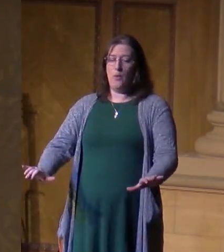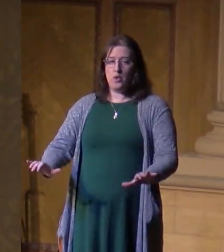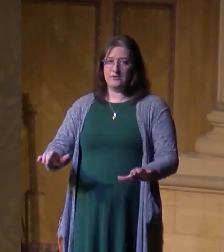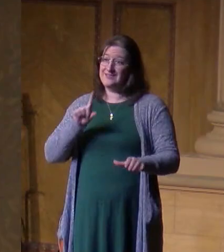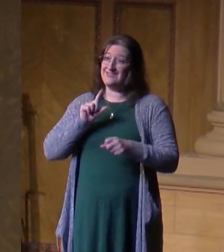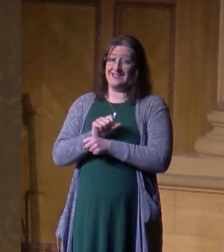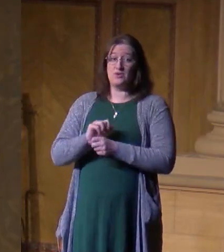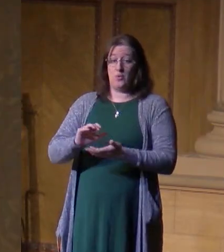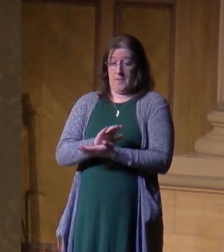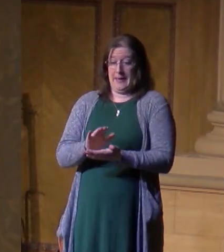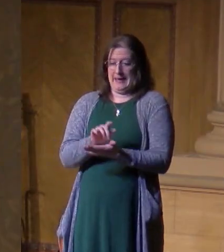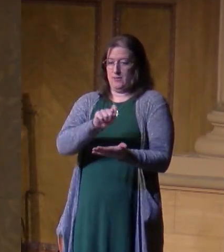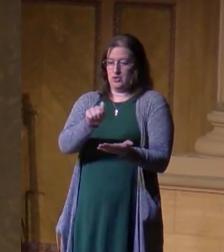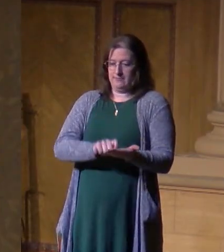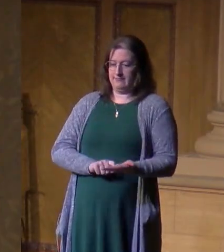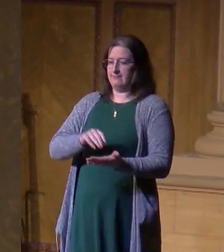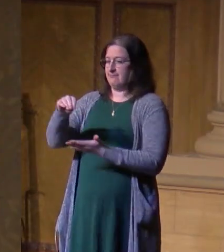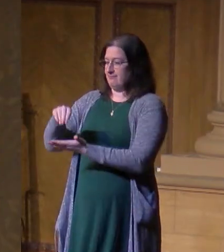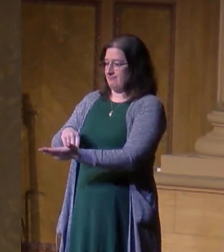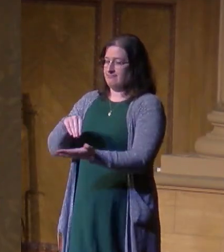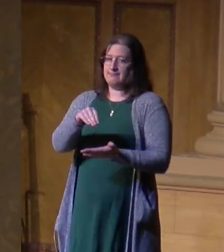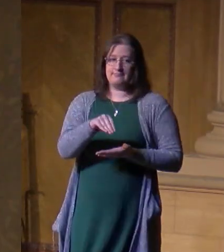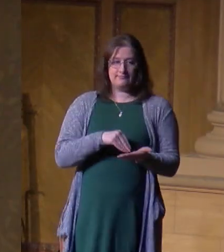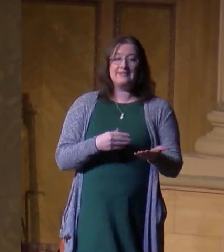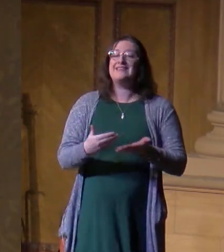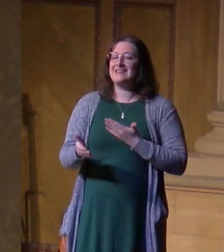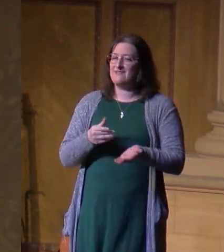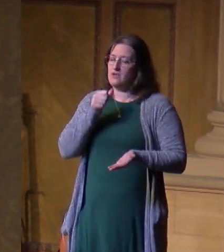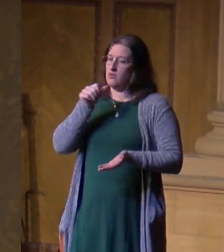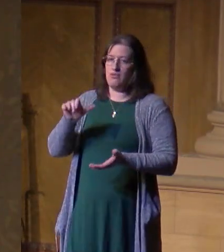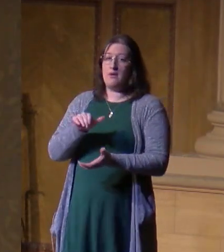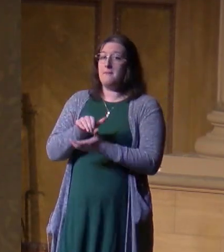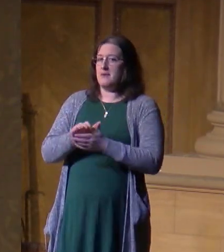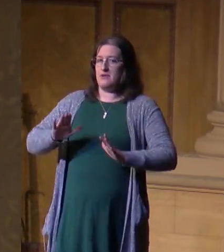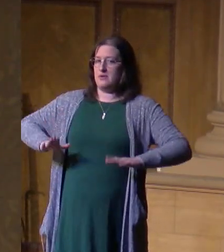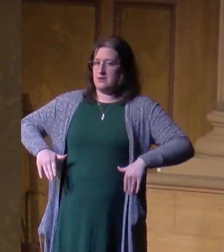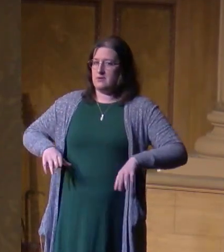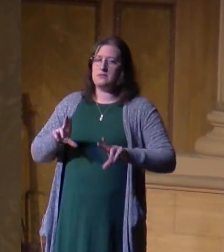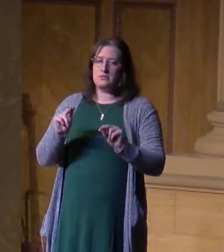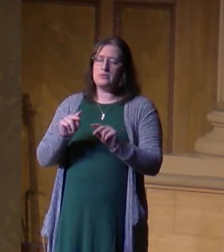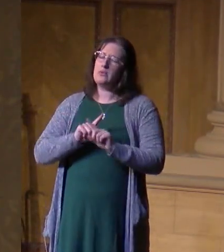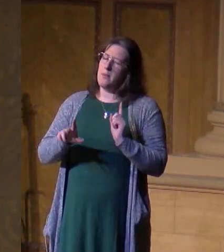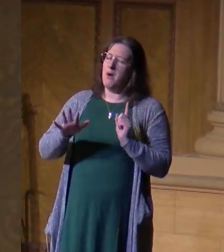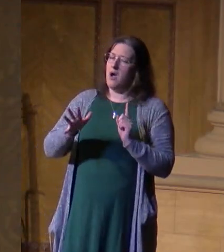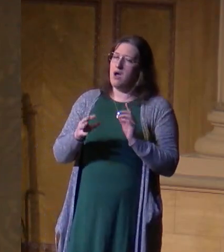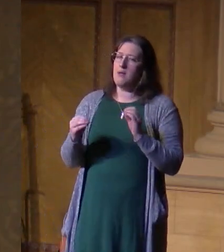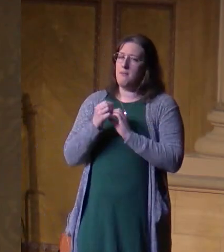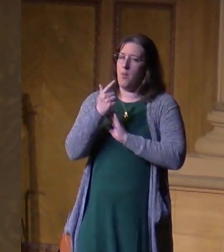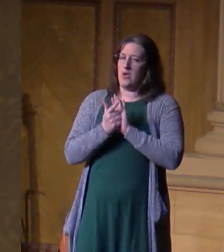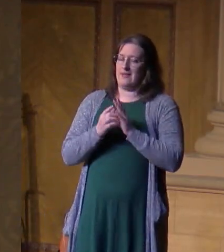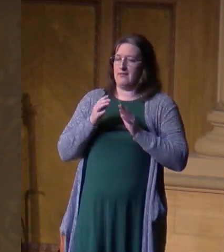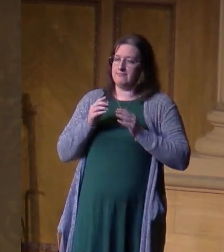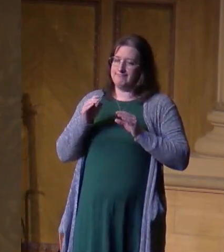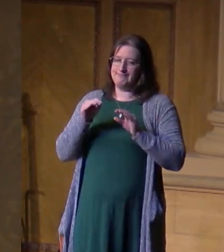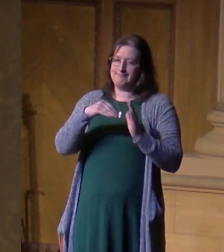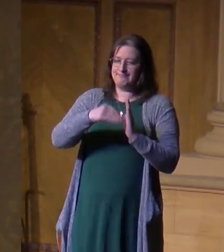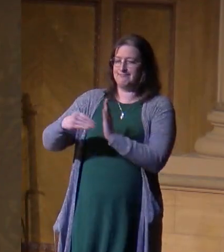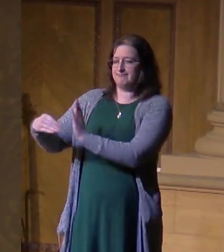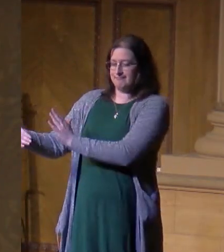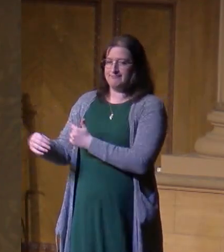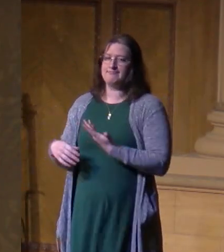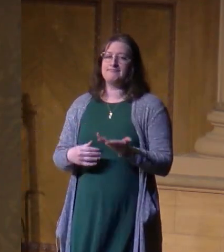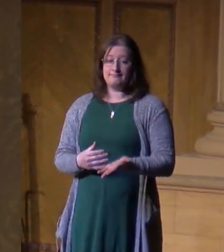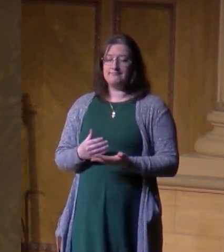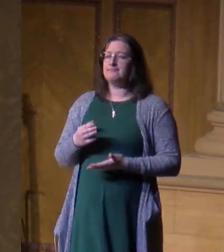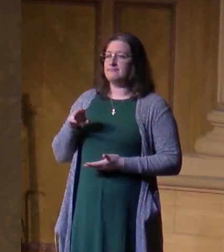papers of divorce, even though they're not married in the fullest sense of the word. And so Matthew here tells us that Mary is